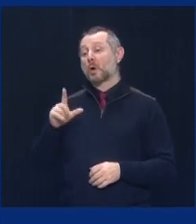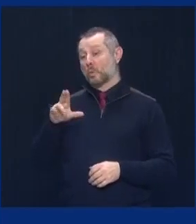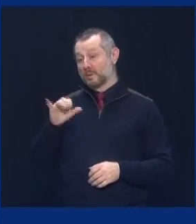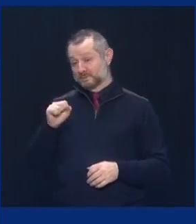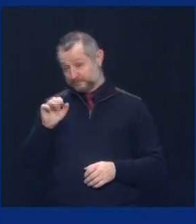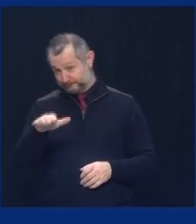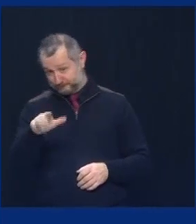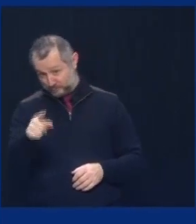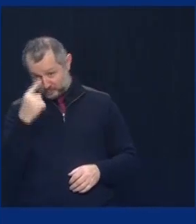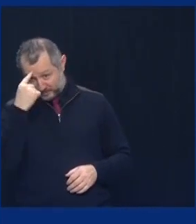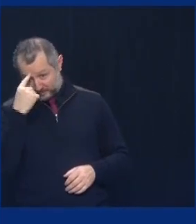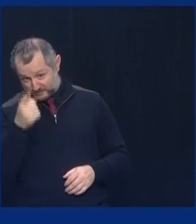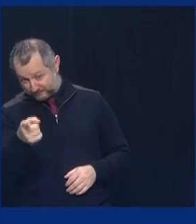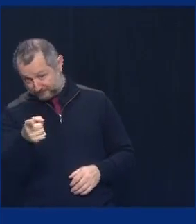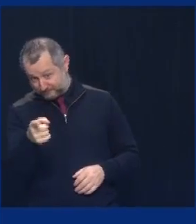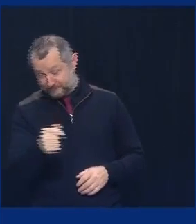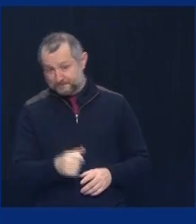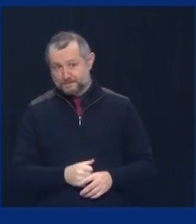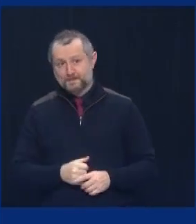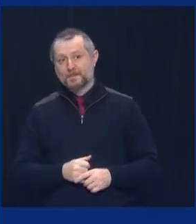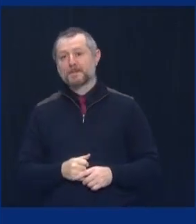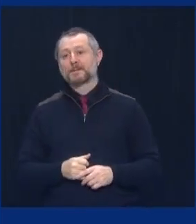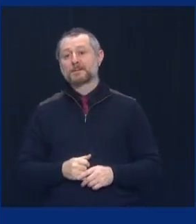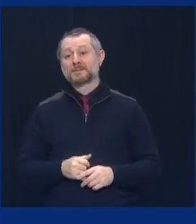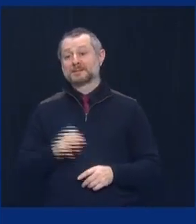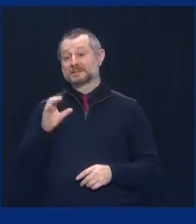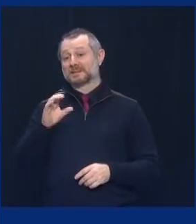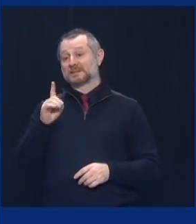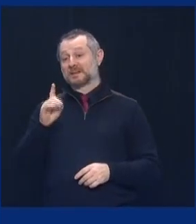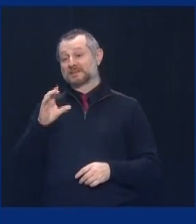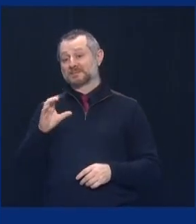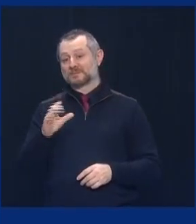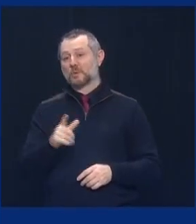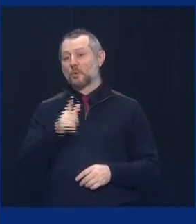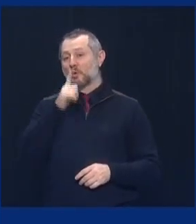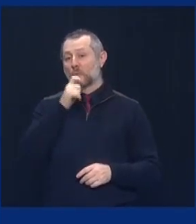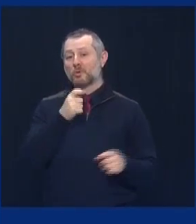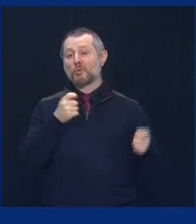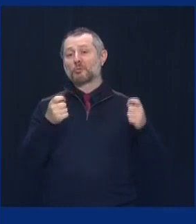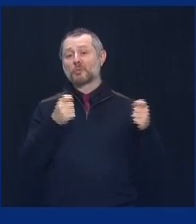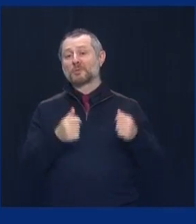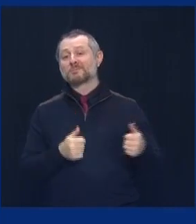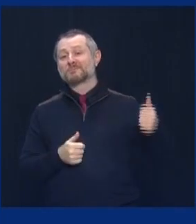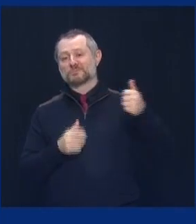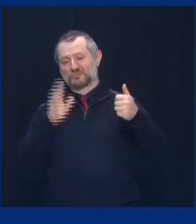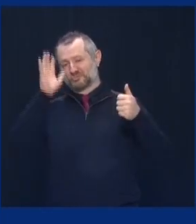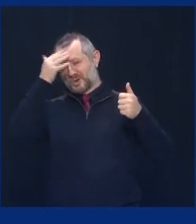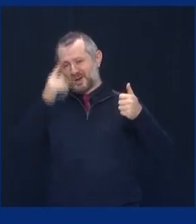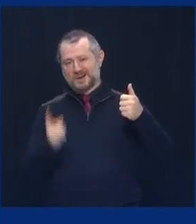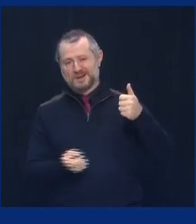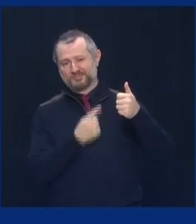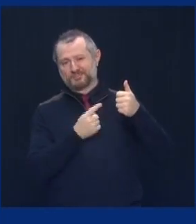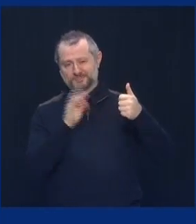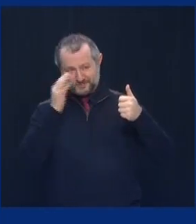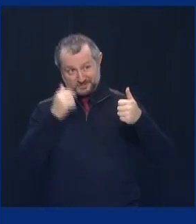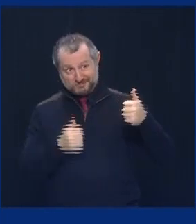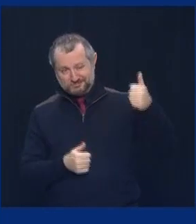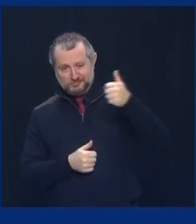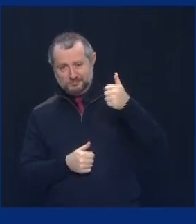On the balance, right, CDC is the Trump administration, which, if anything, has been